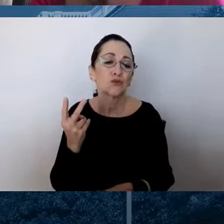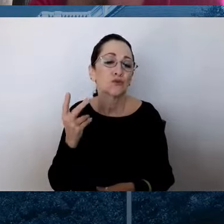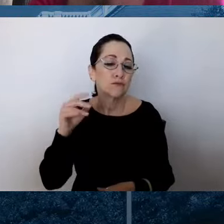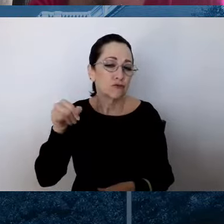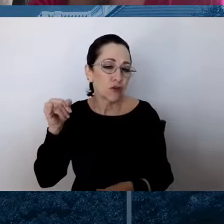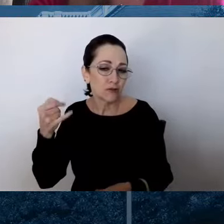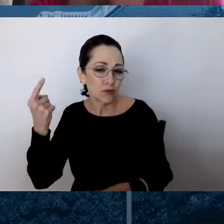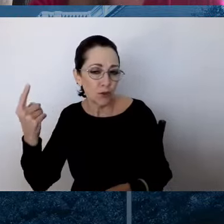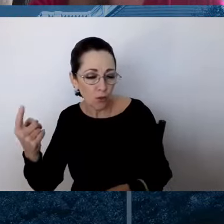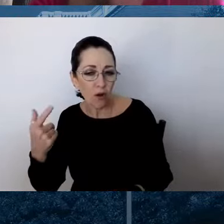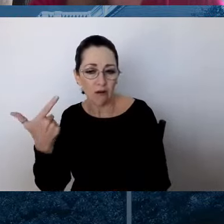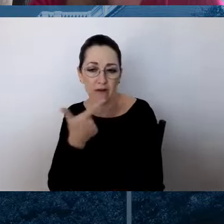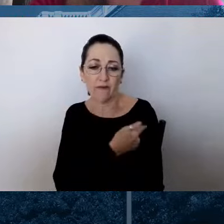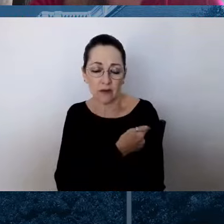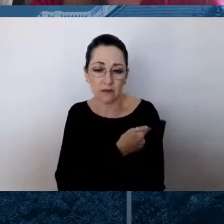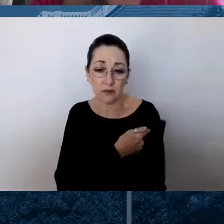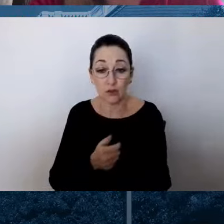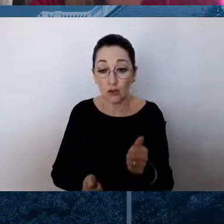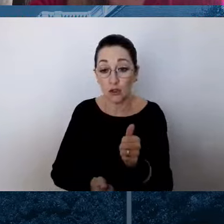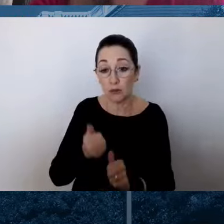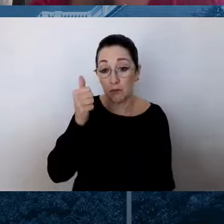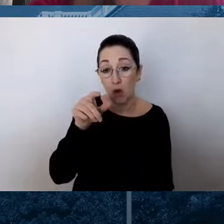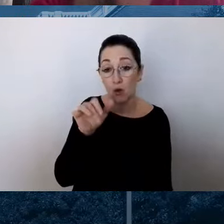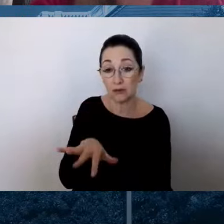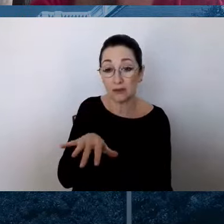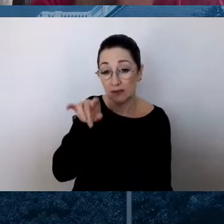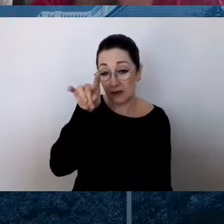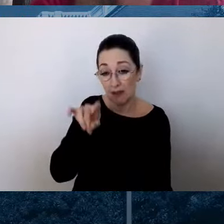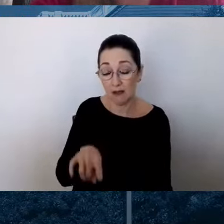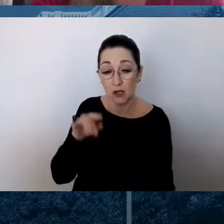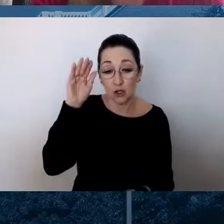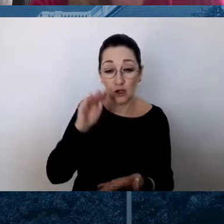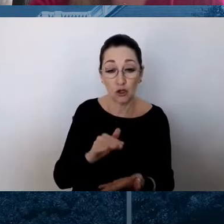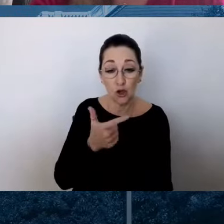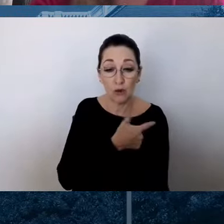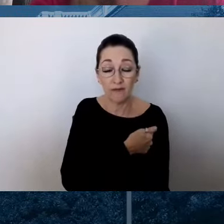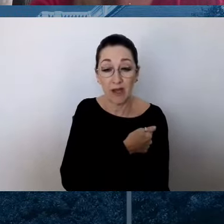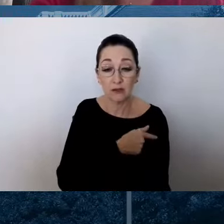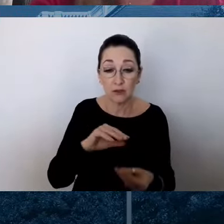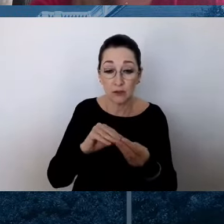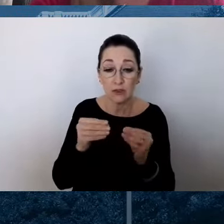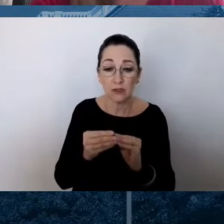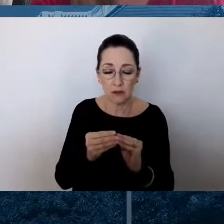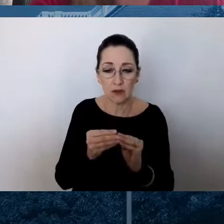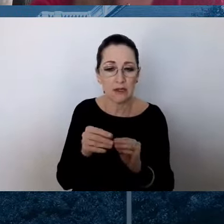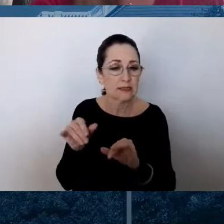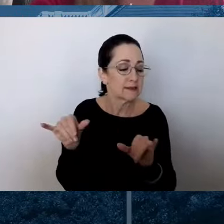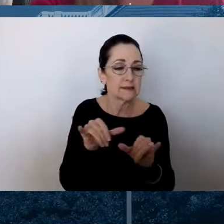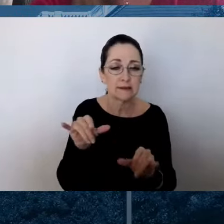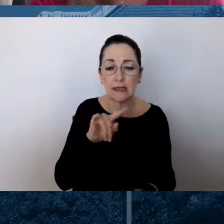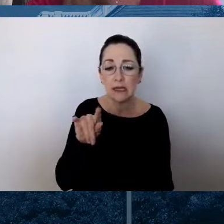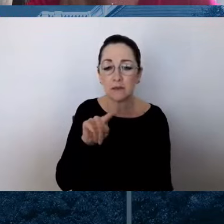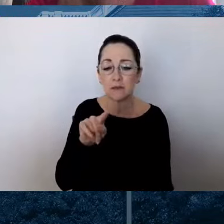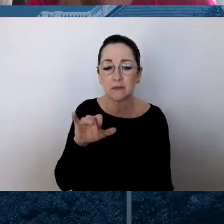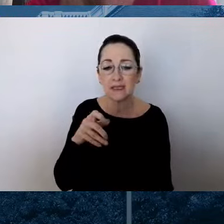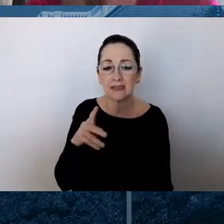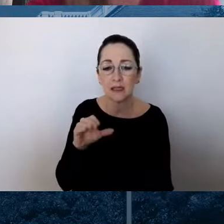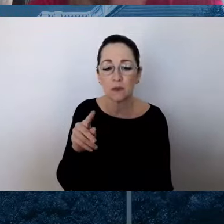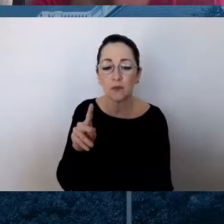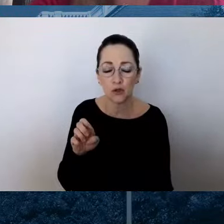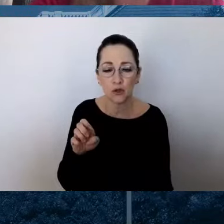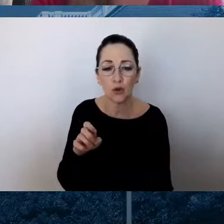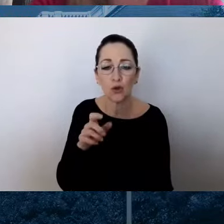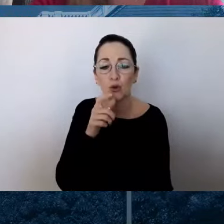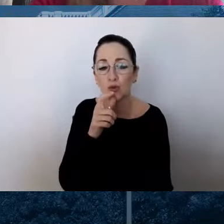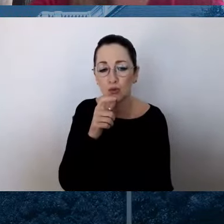part, most all of those low vaccinated zip codes are the same zip codes that meet